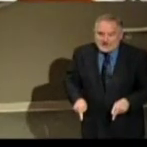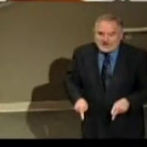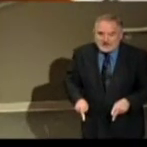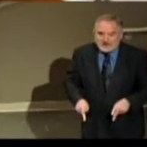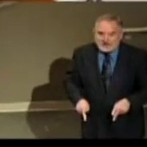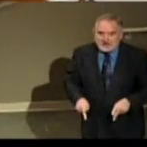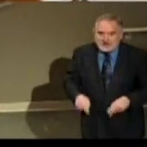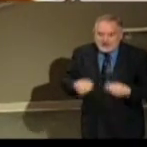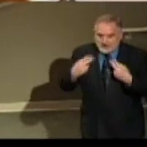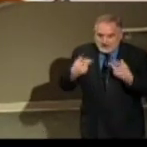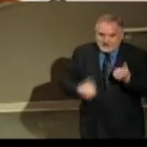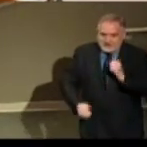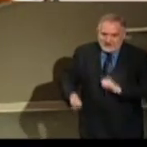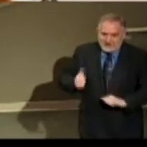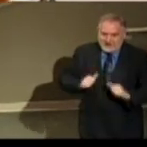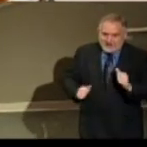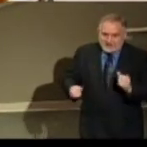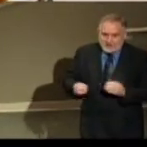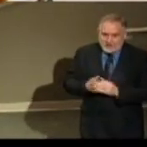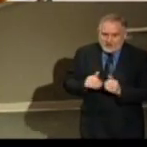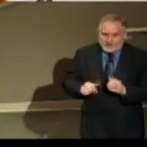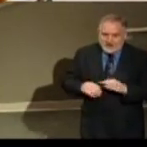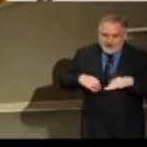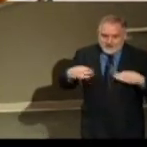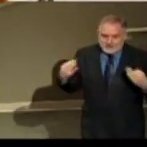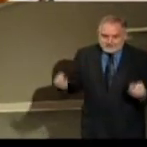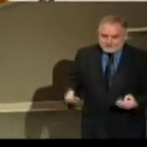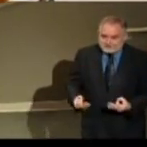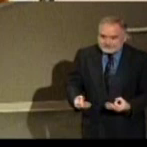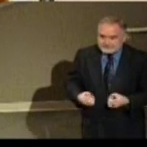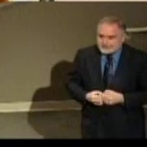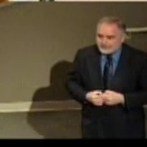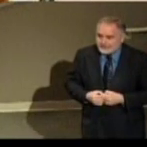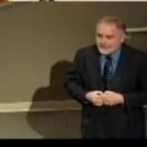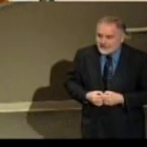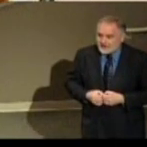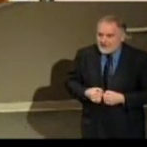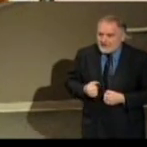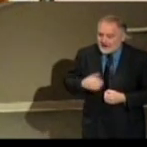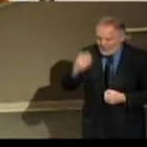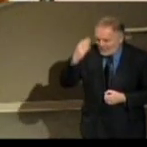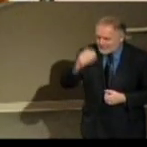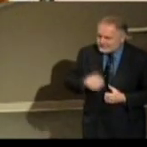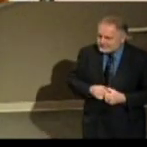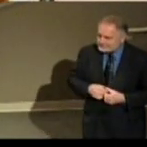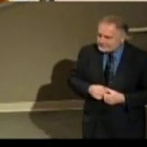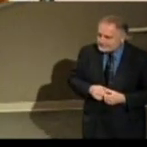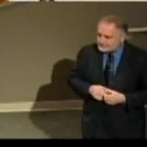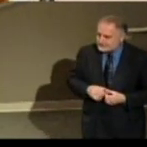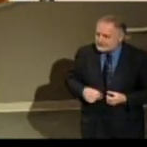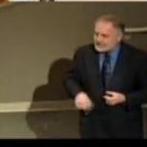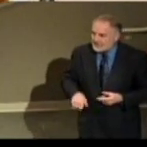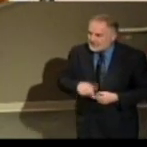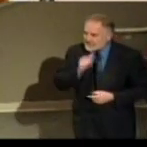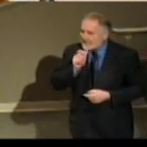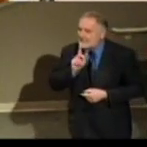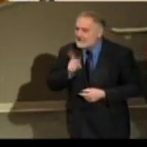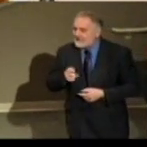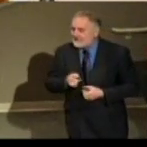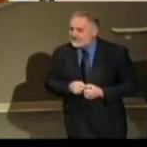Nobody can see an act quicker than family. They can tell when it's not